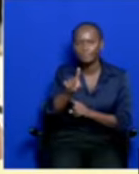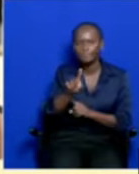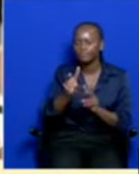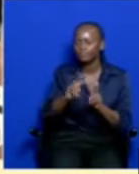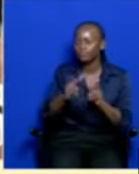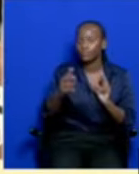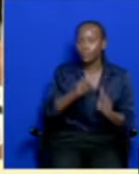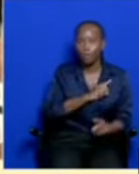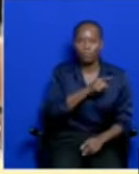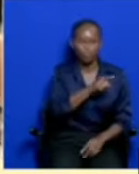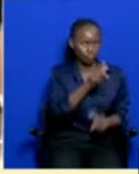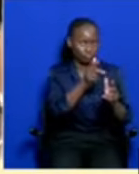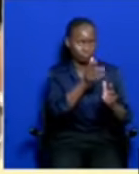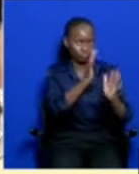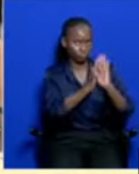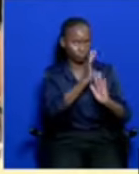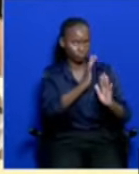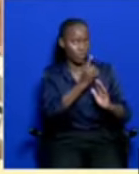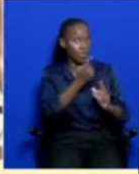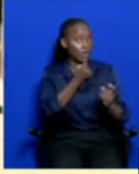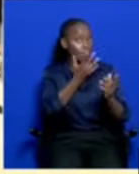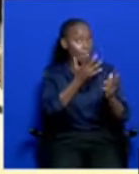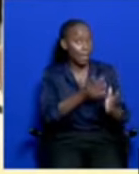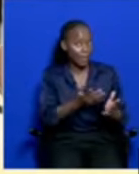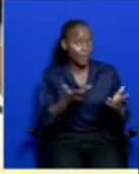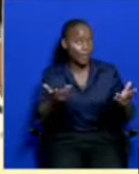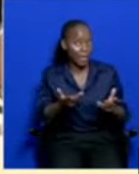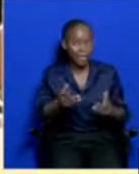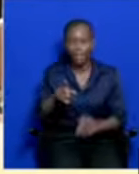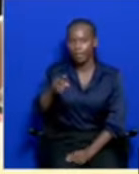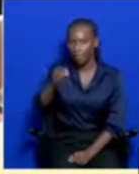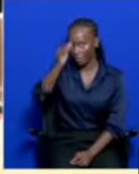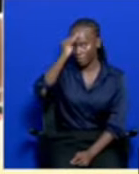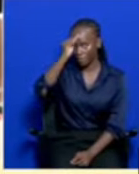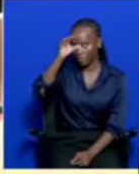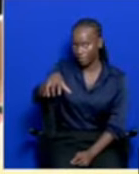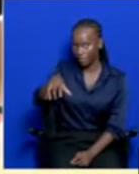was laid with Patfontein SAPS by EMPD.